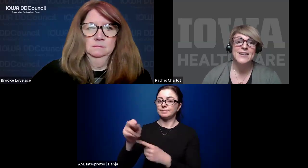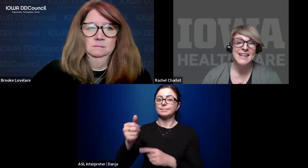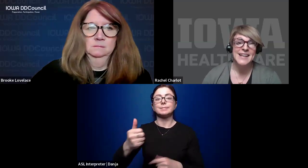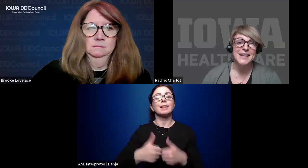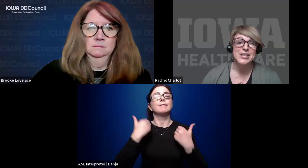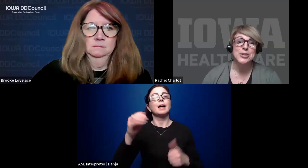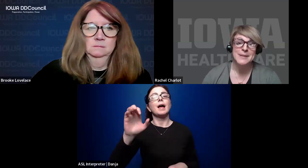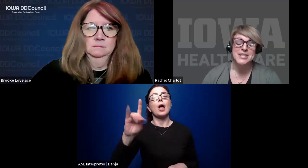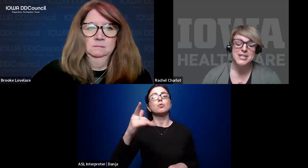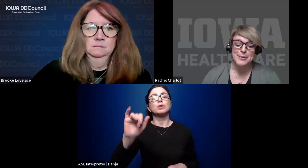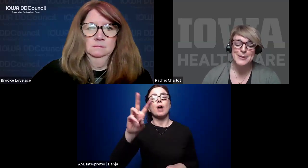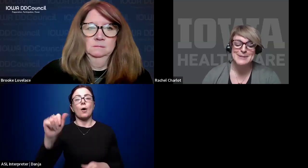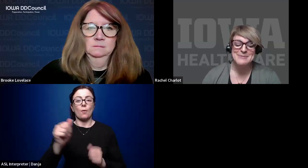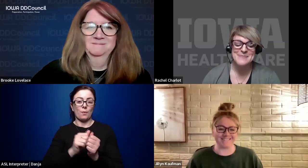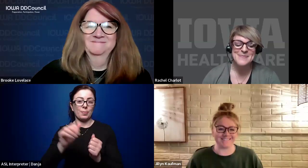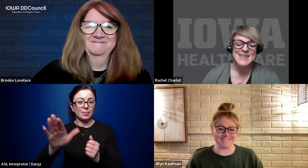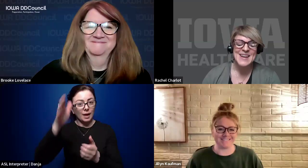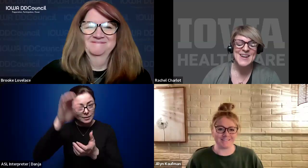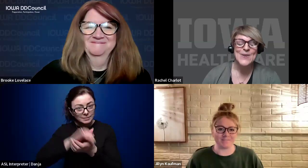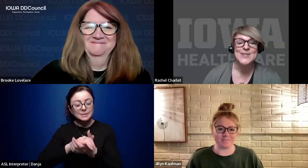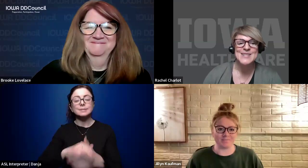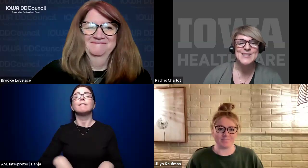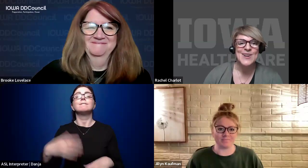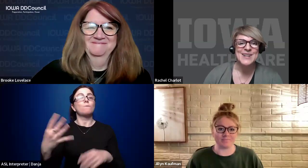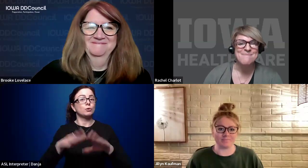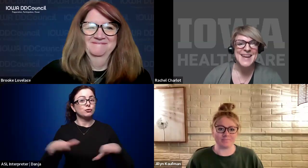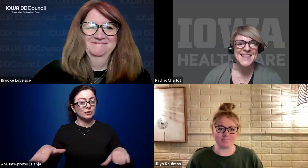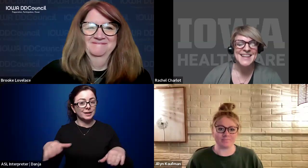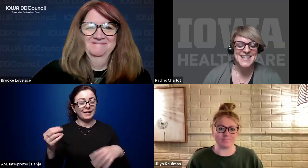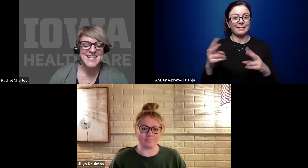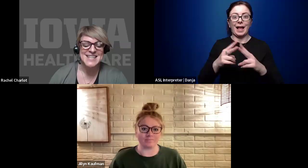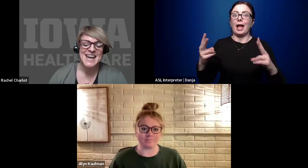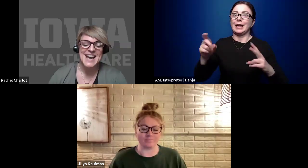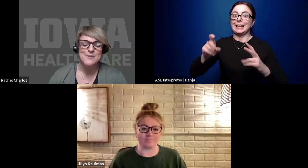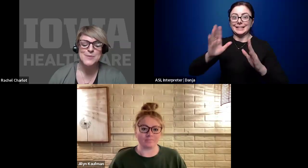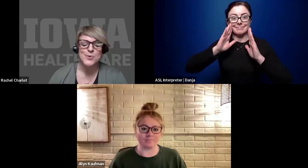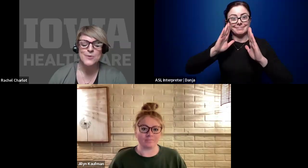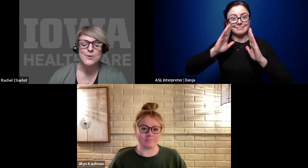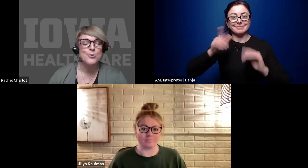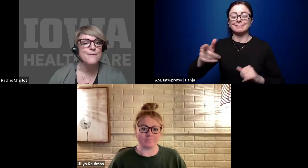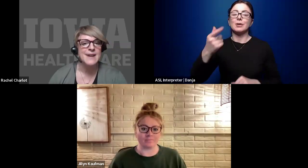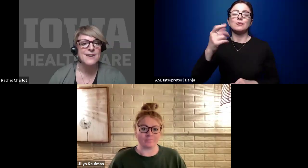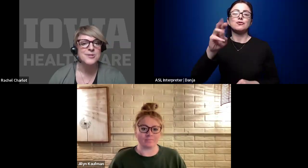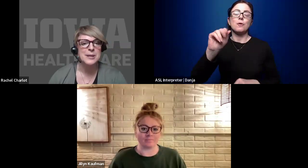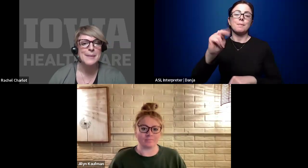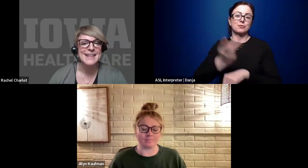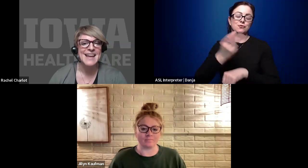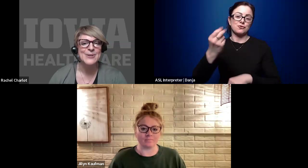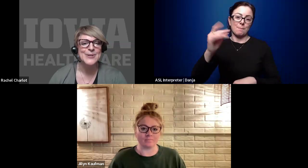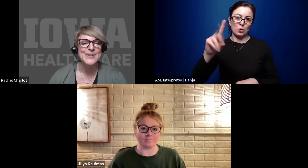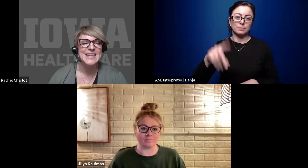their very needy German Shepherd. Her oldest daughter, Maitland, was born with